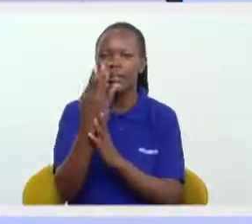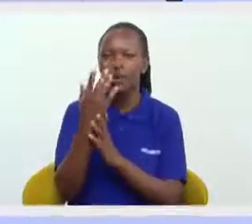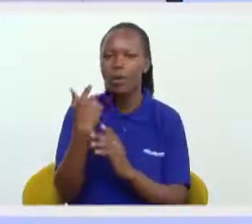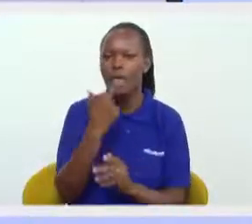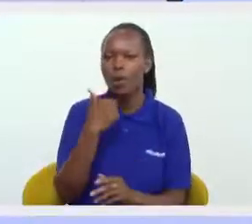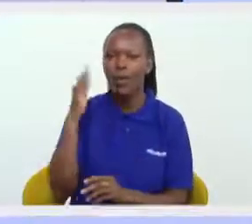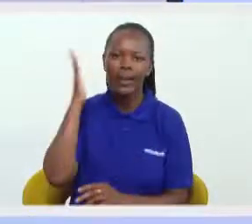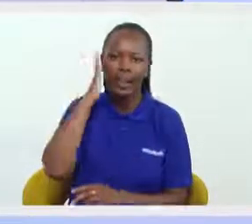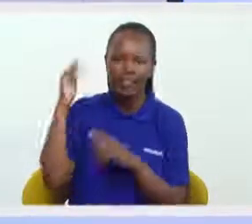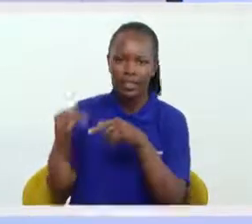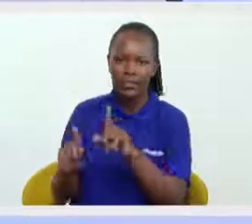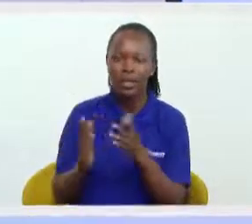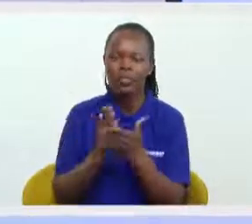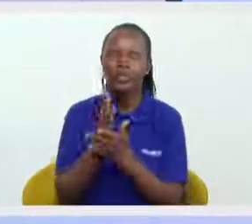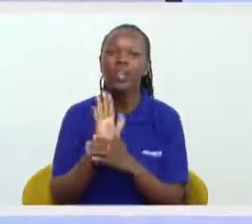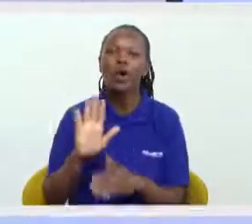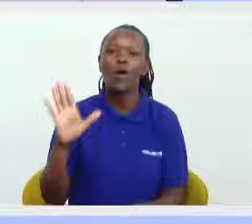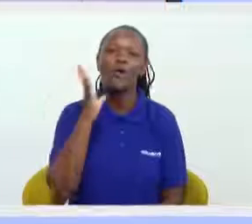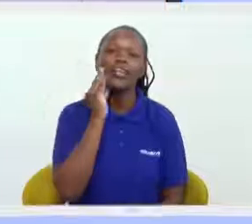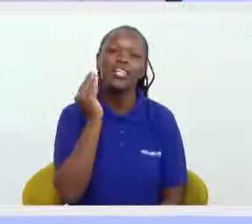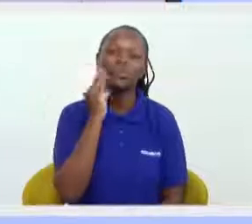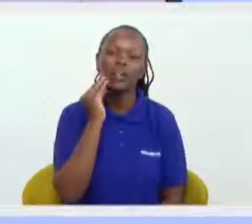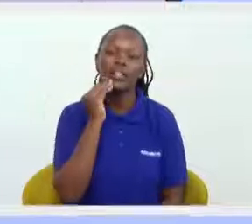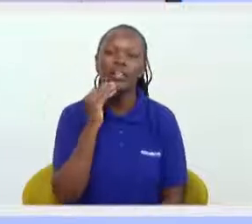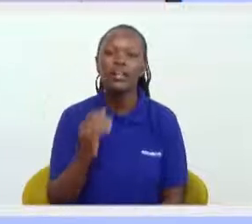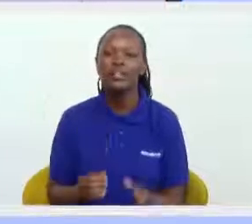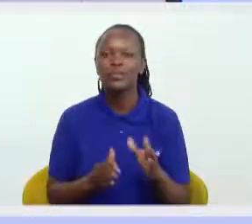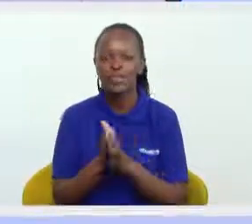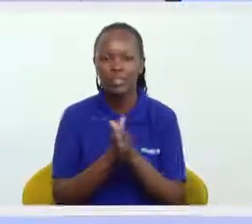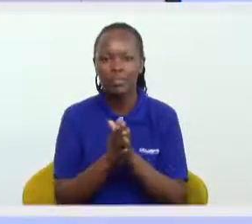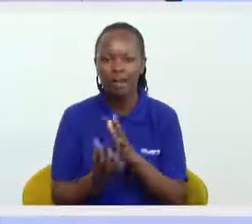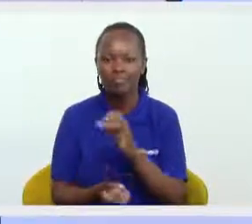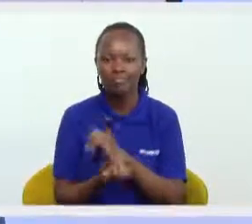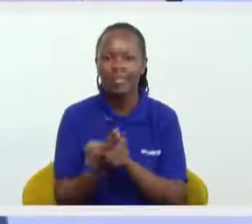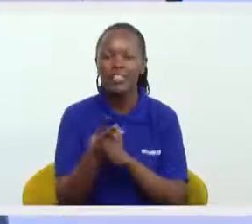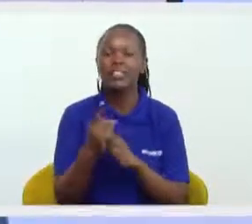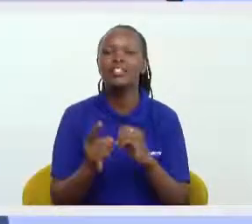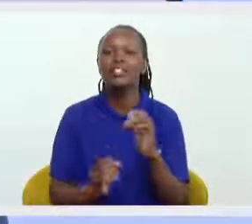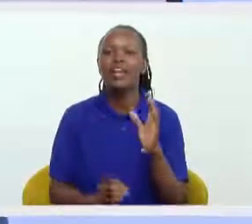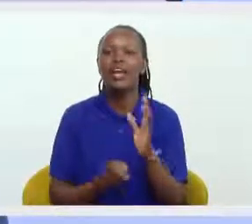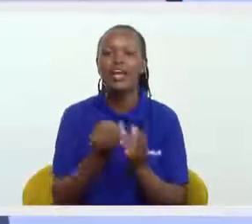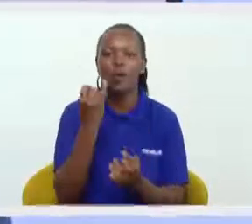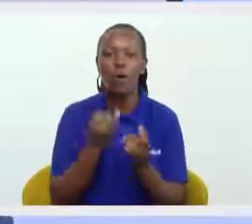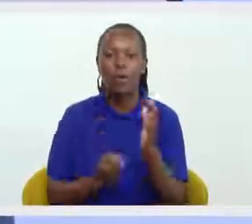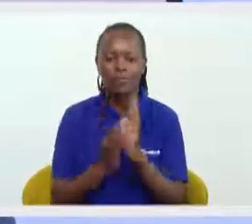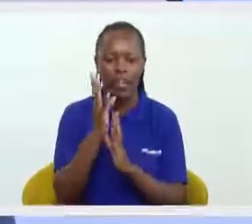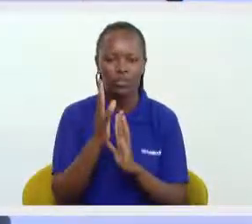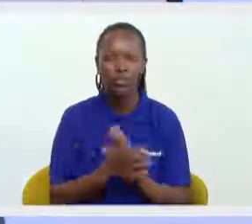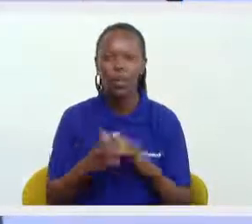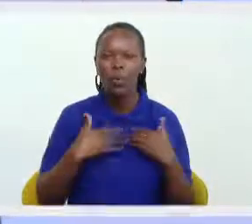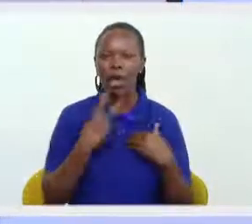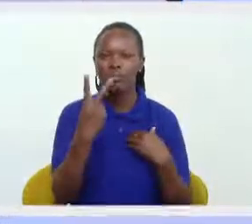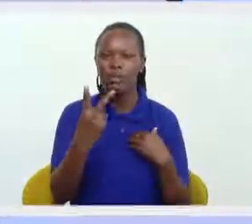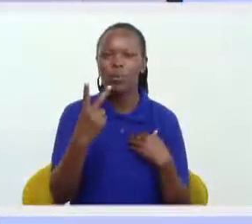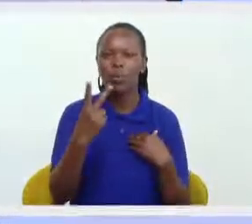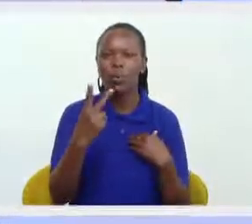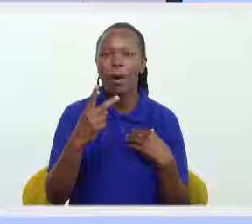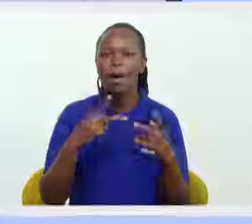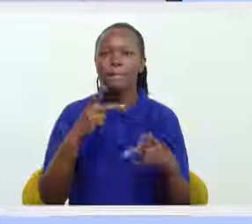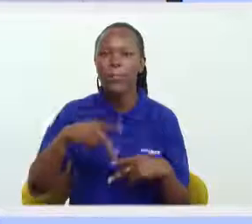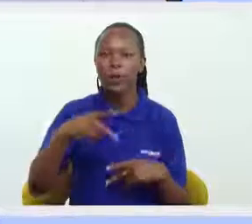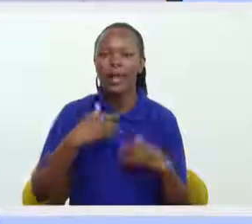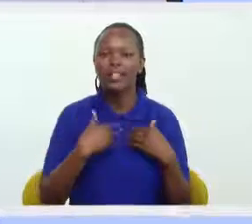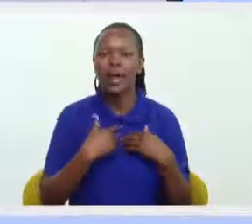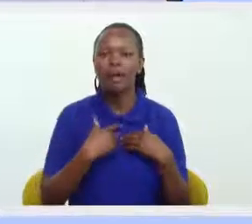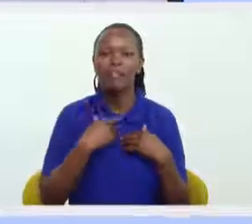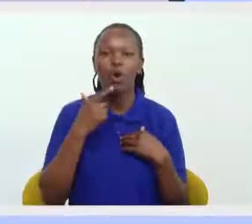own experiences to inspire these innovations. We have two products called Live Caption, which caption video and